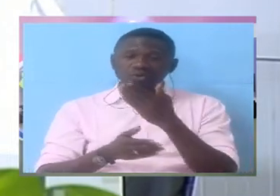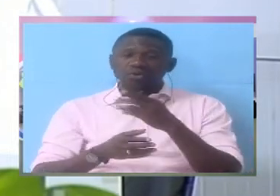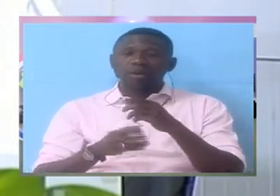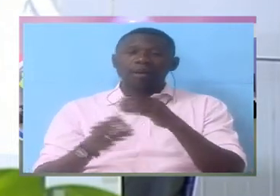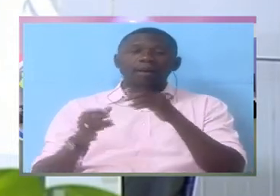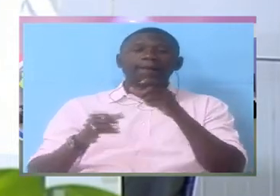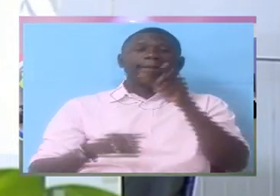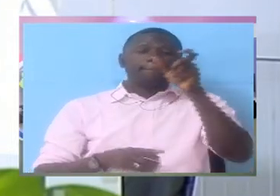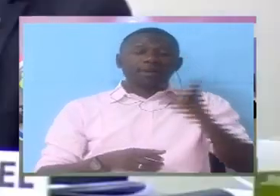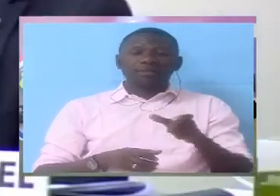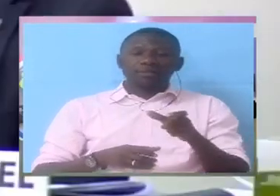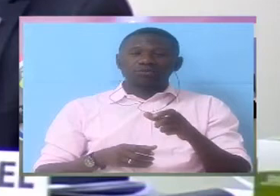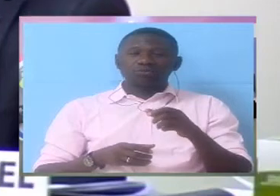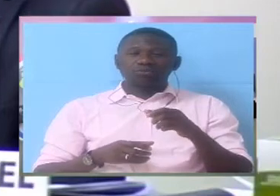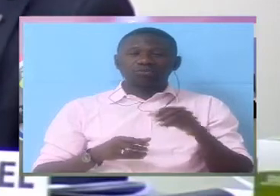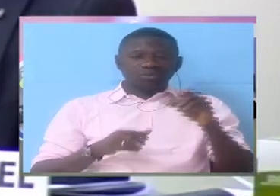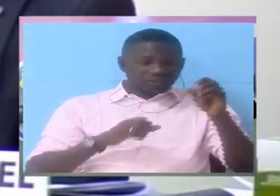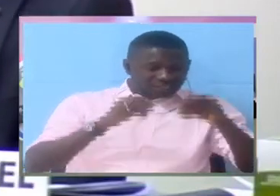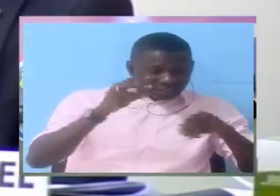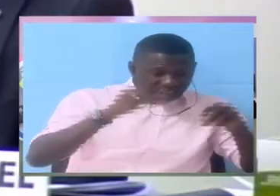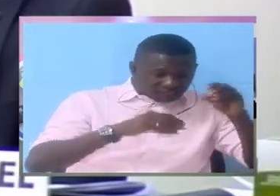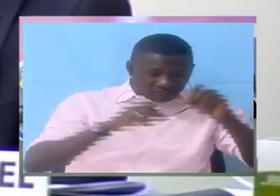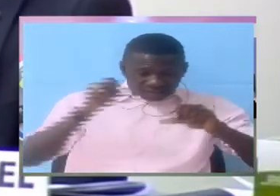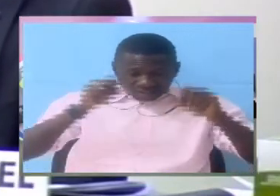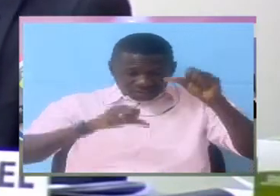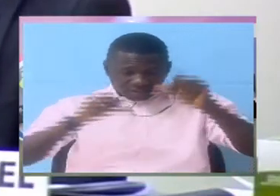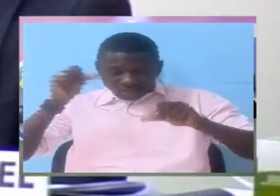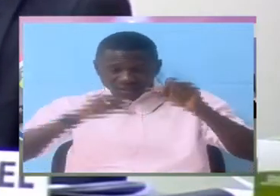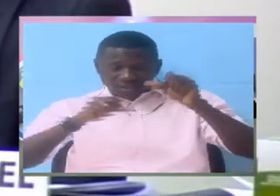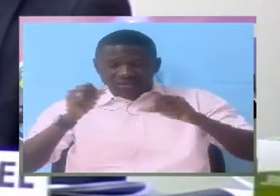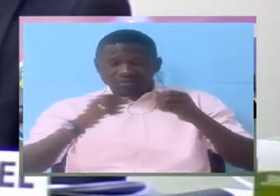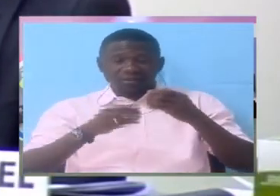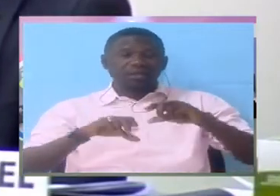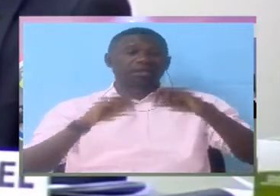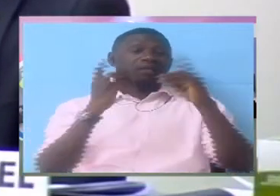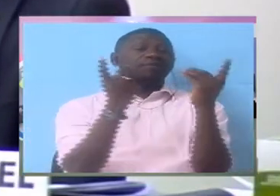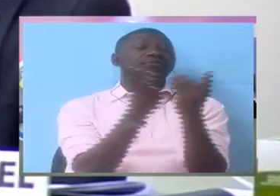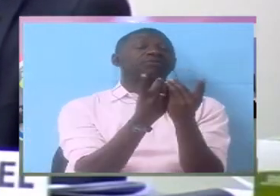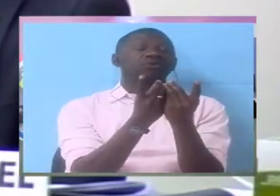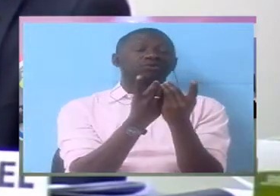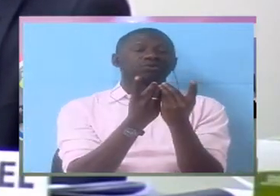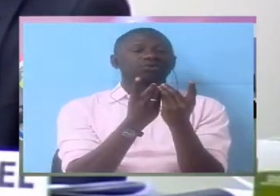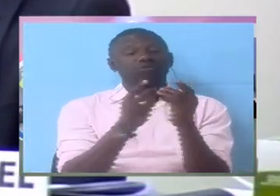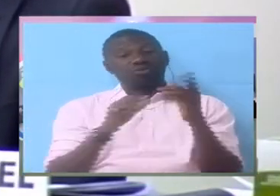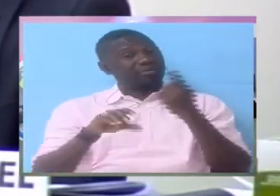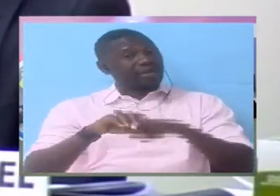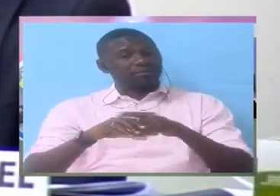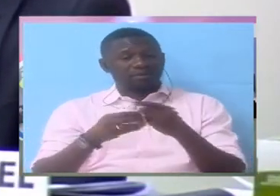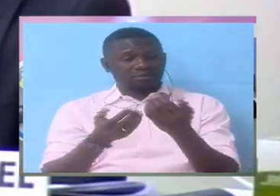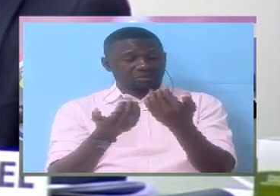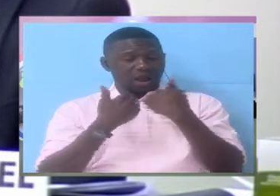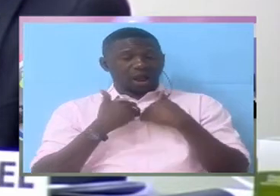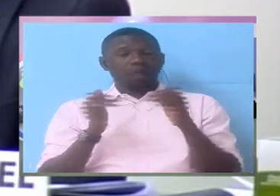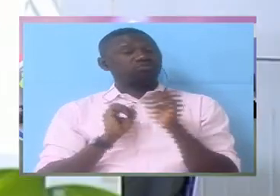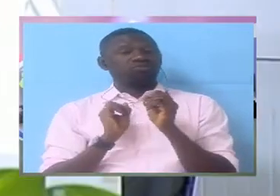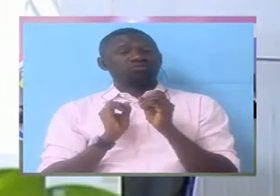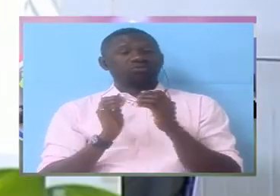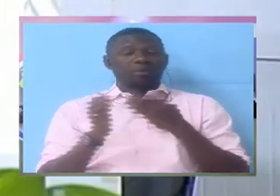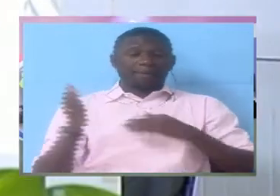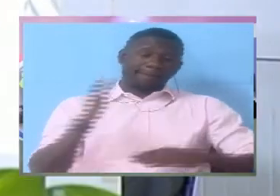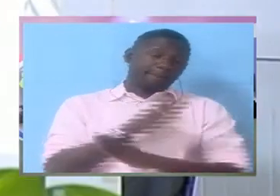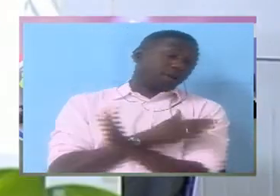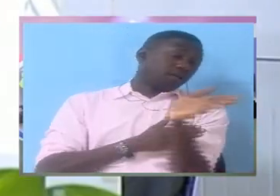They bypass. Ha, tumodolu ni okibarolu dolu sotonda tumodolu. Okibarolu katambintela le